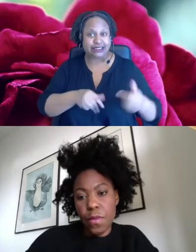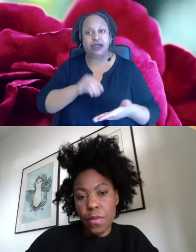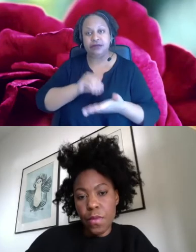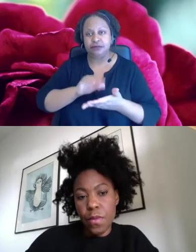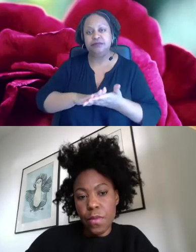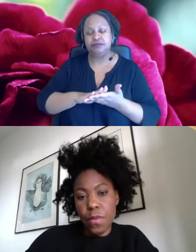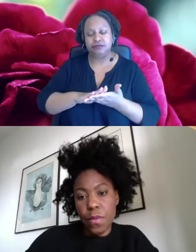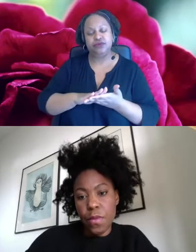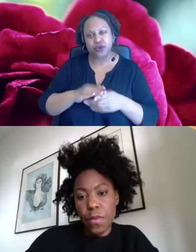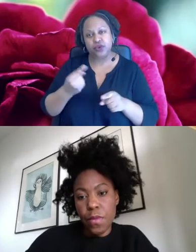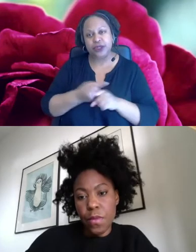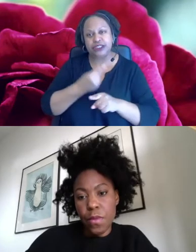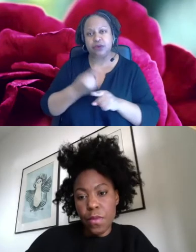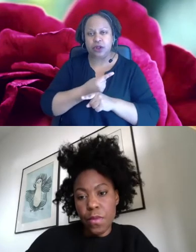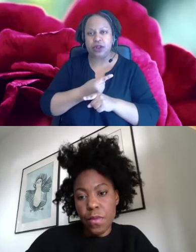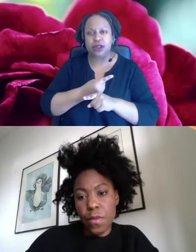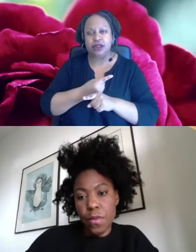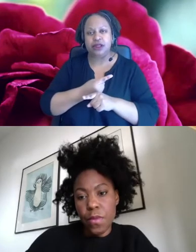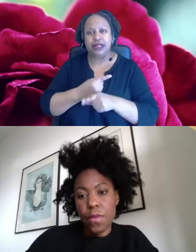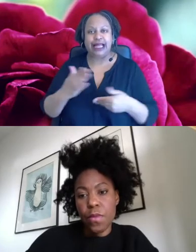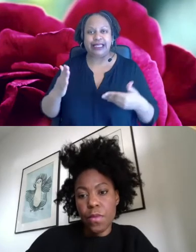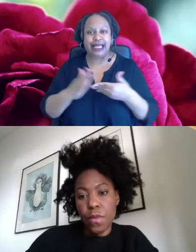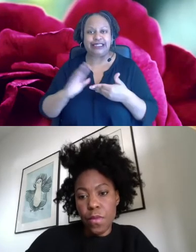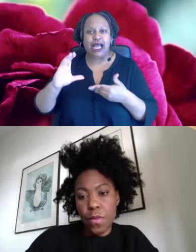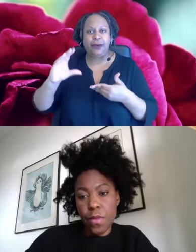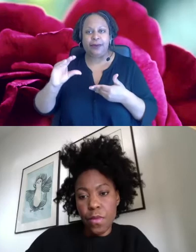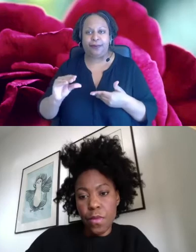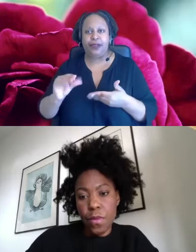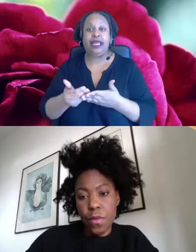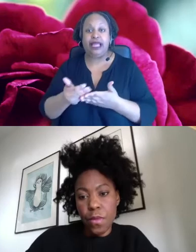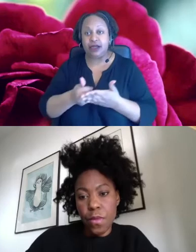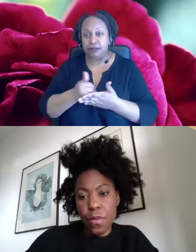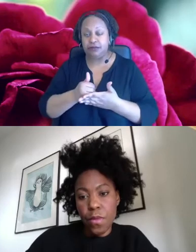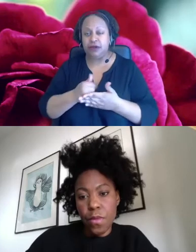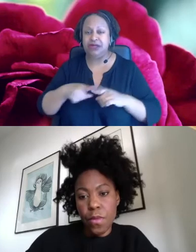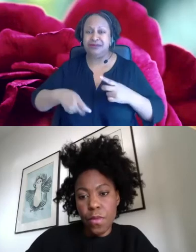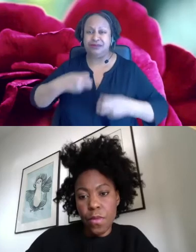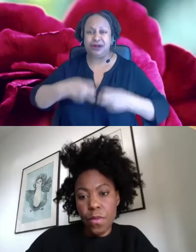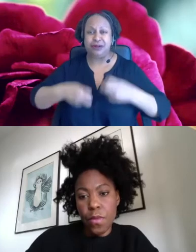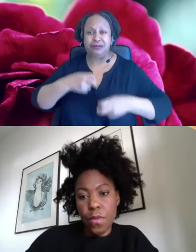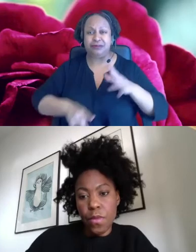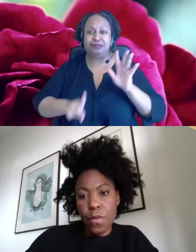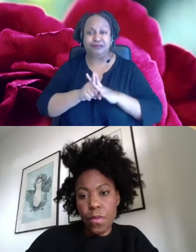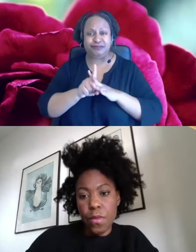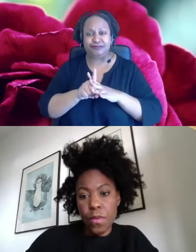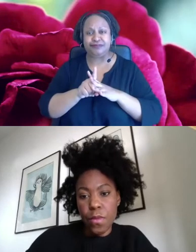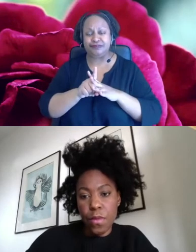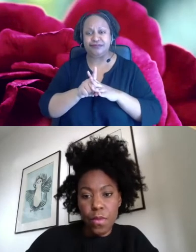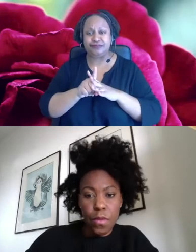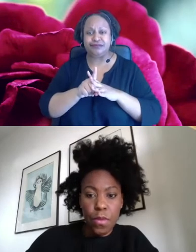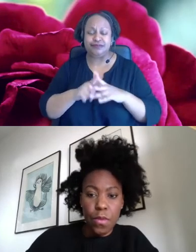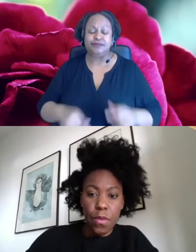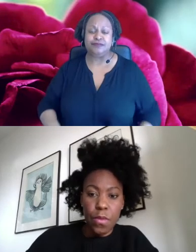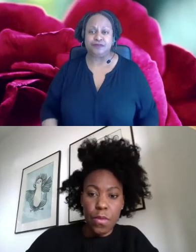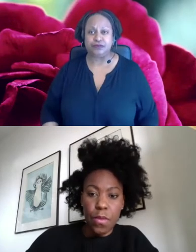reasonable expense against the income. The problem arises in that